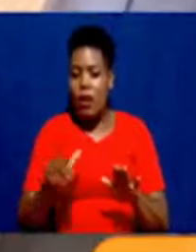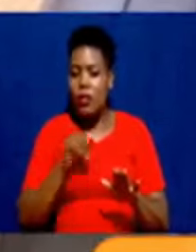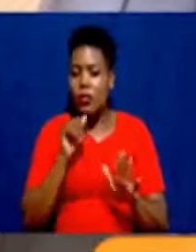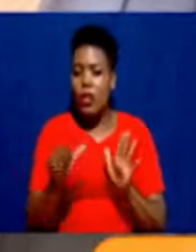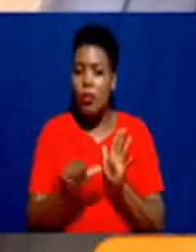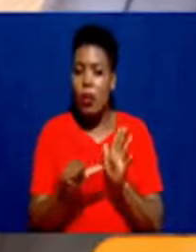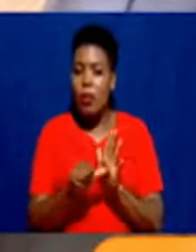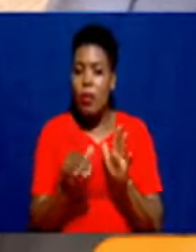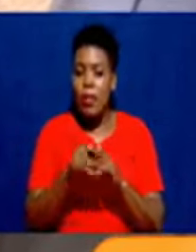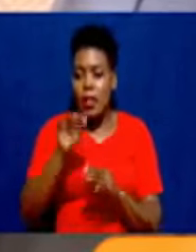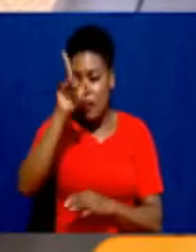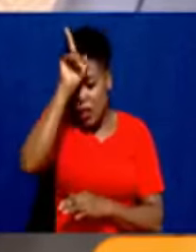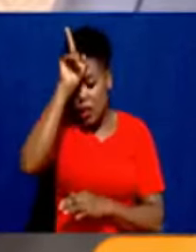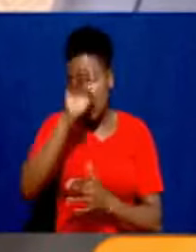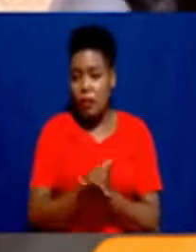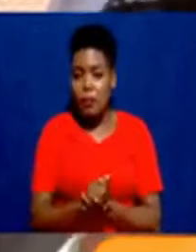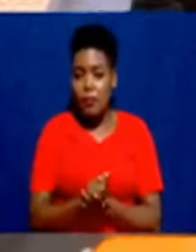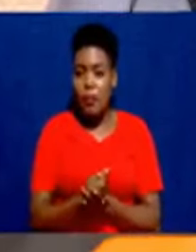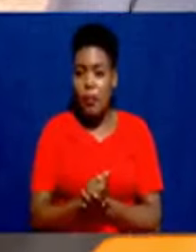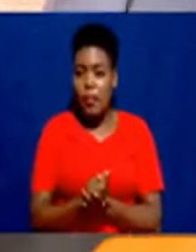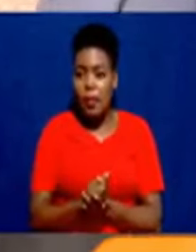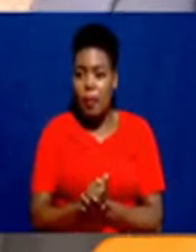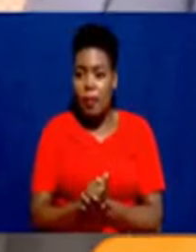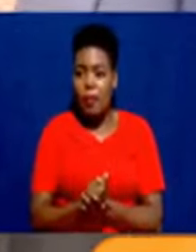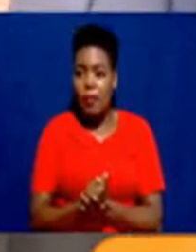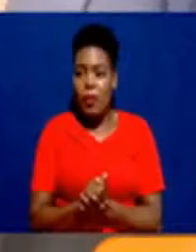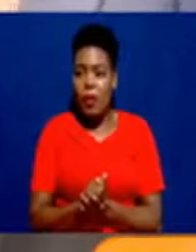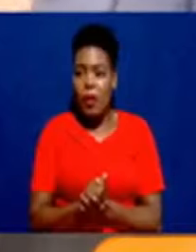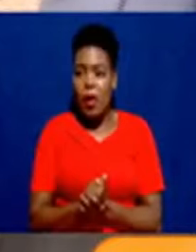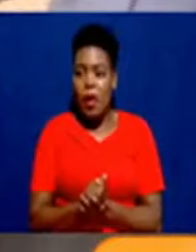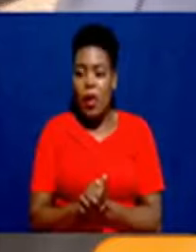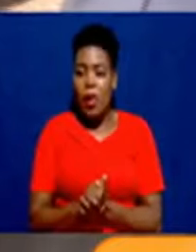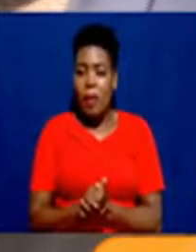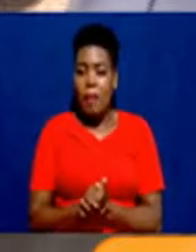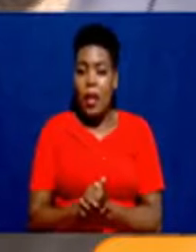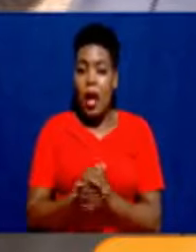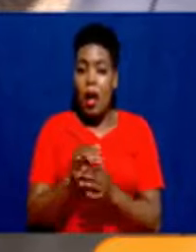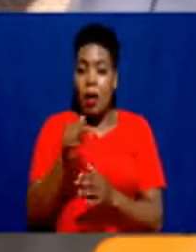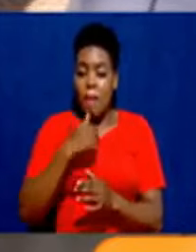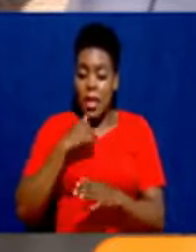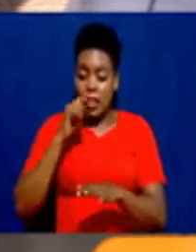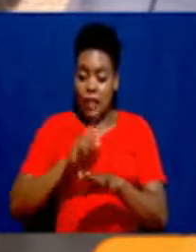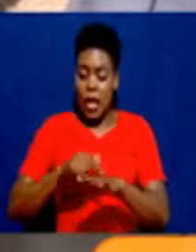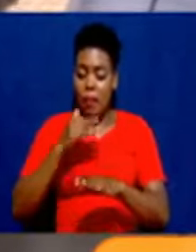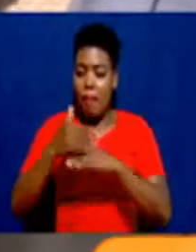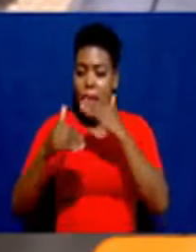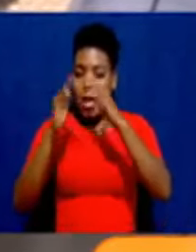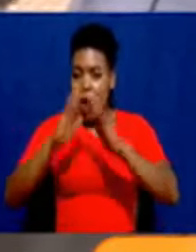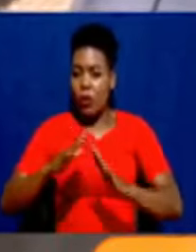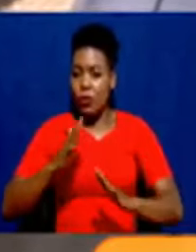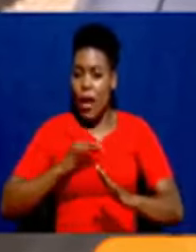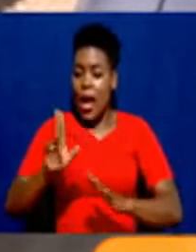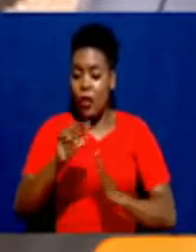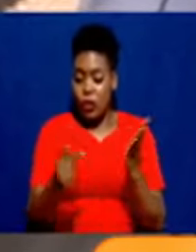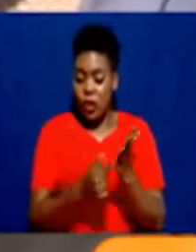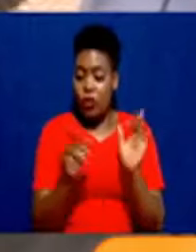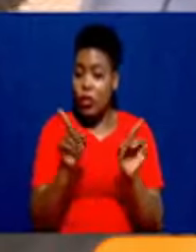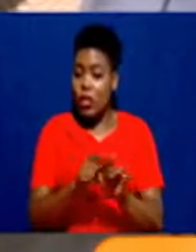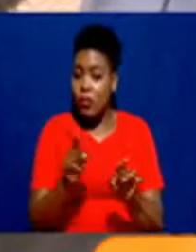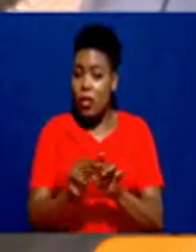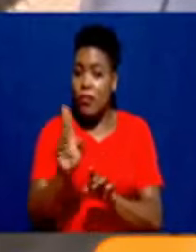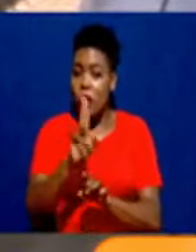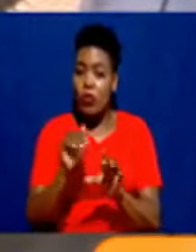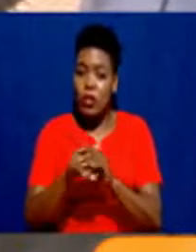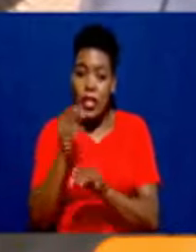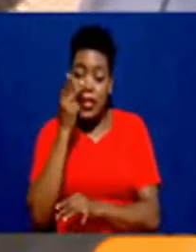here. In terms of durability, nyumba yangu tayari ko 10 years. Same technology used in other parts of the world. Tayari ko